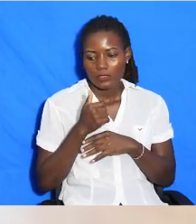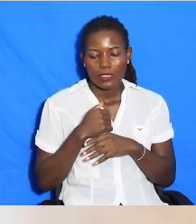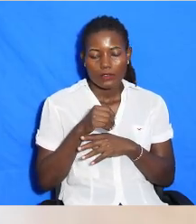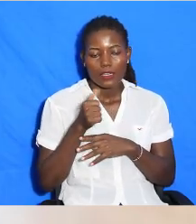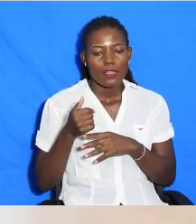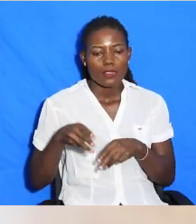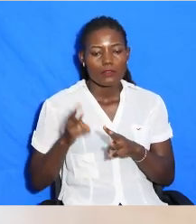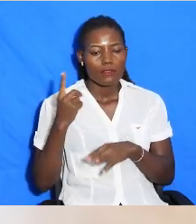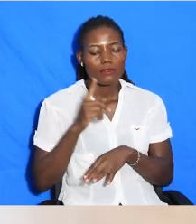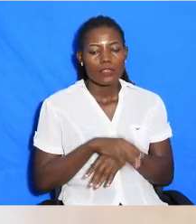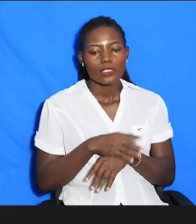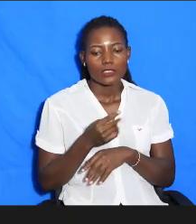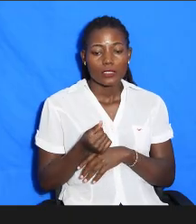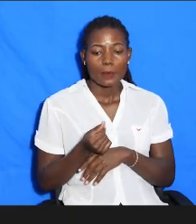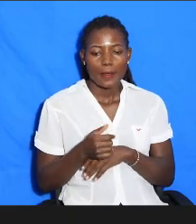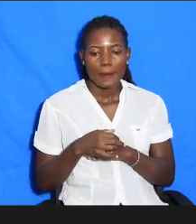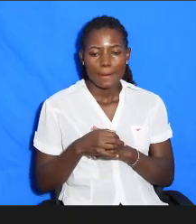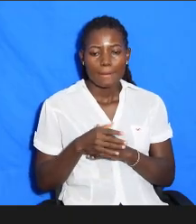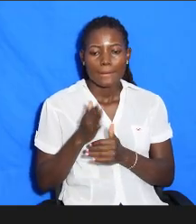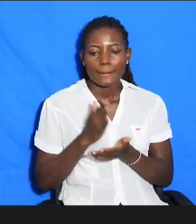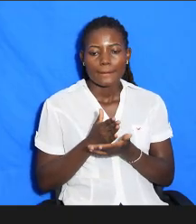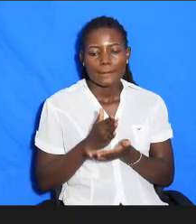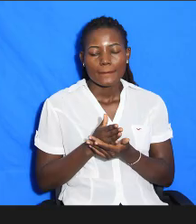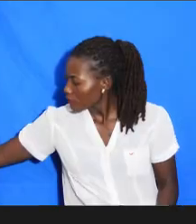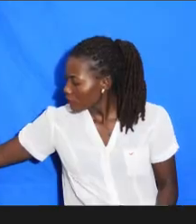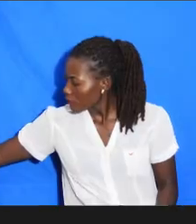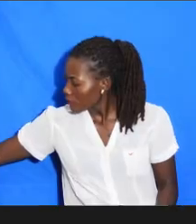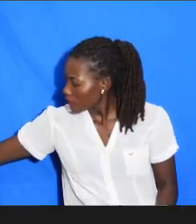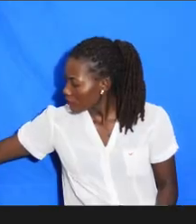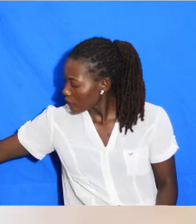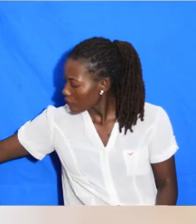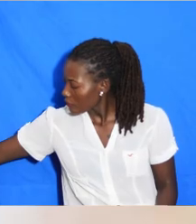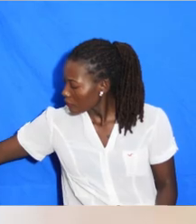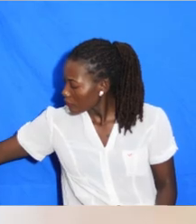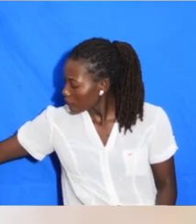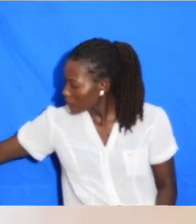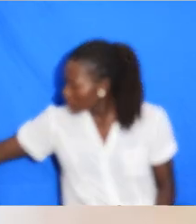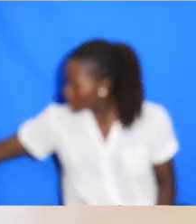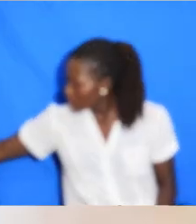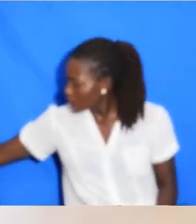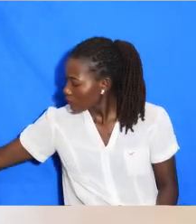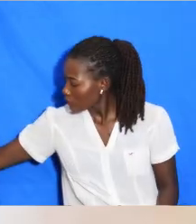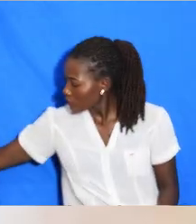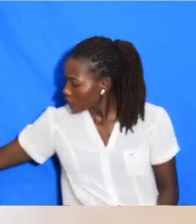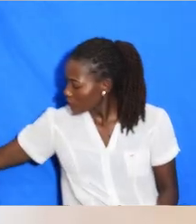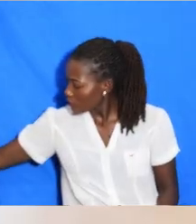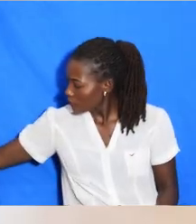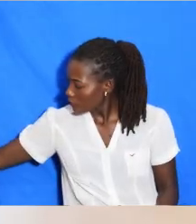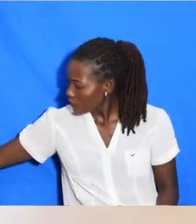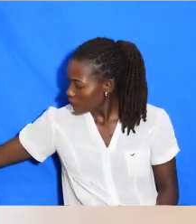of income. yeah, that's true. So, and I believe education is key in everything. If